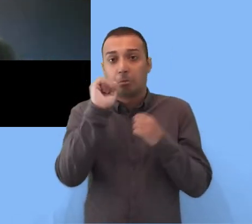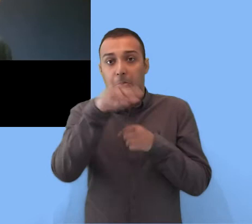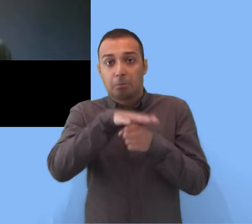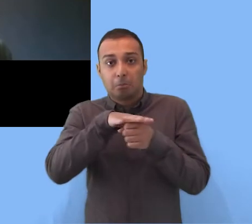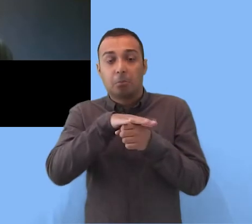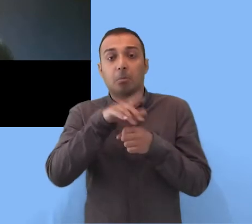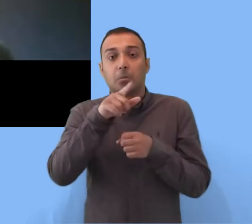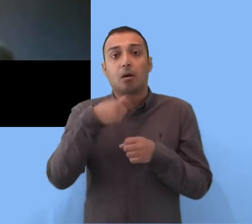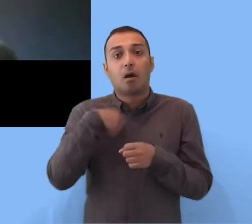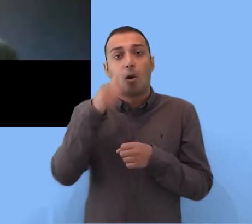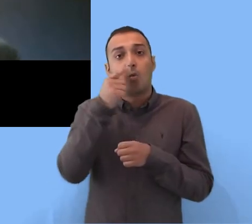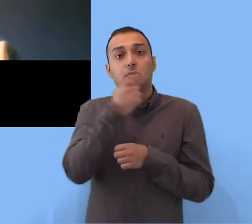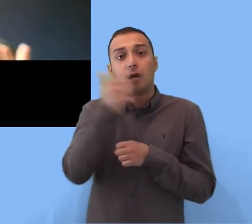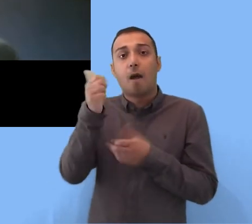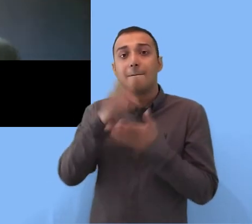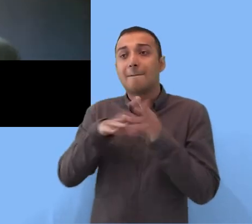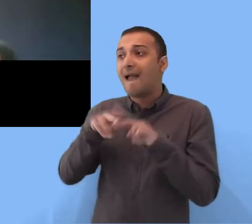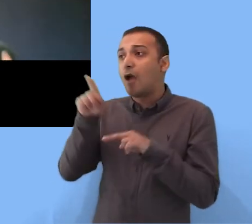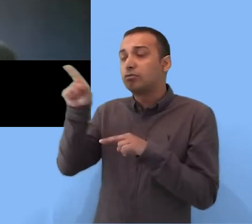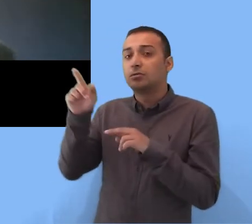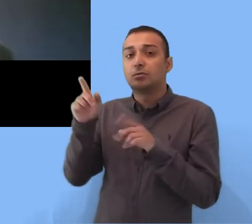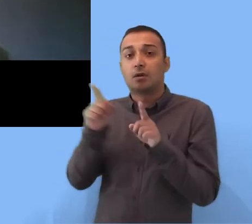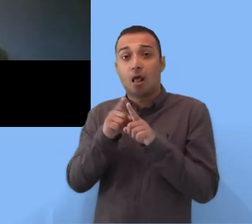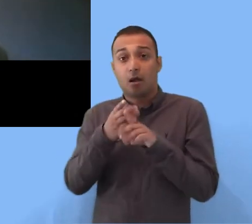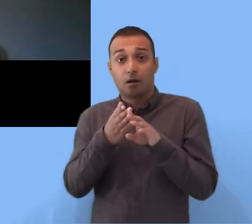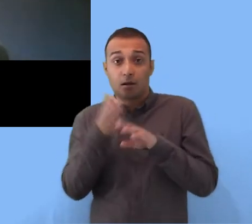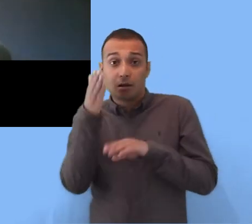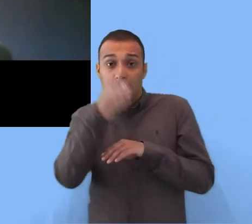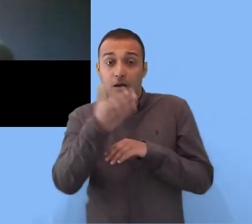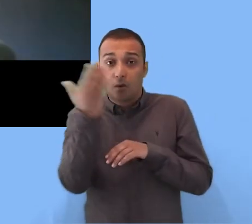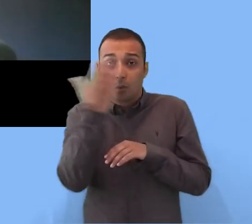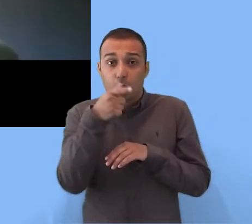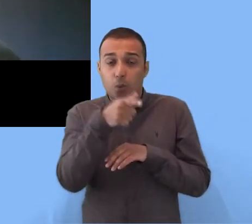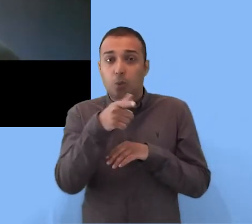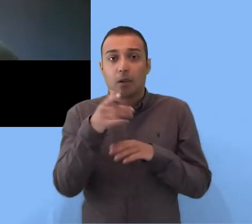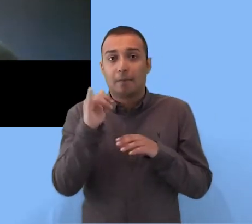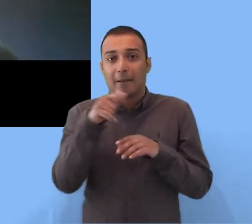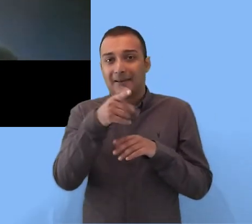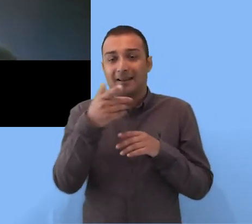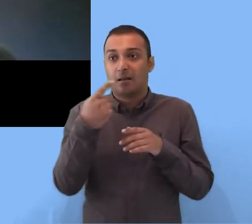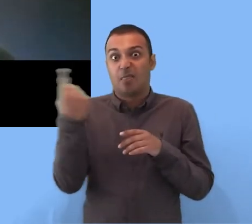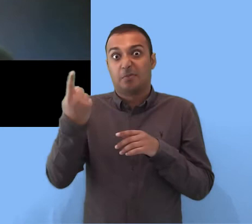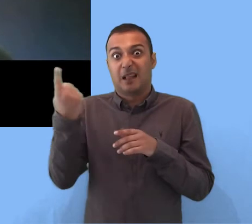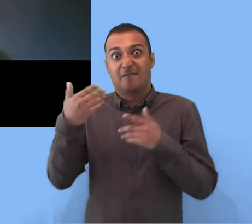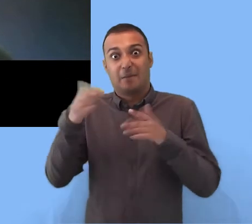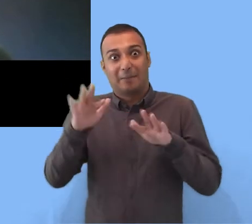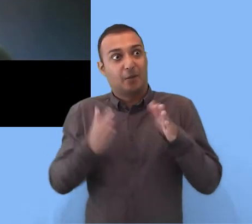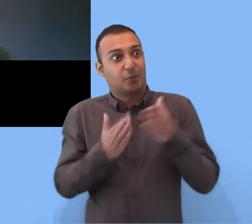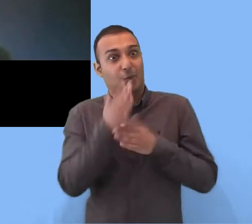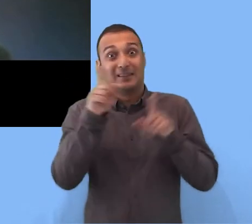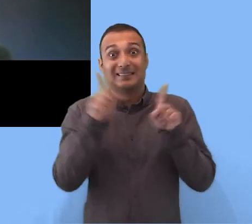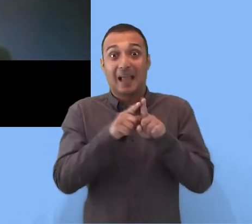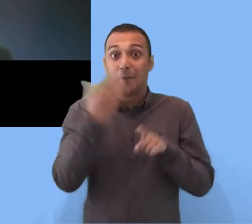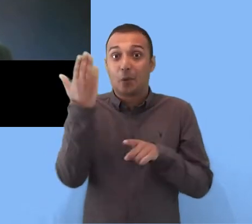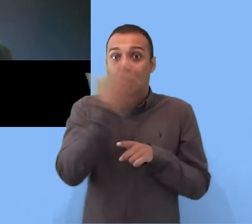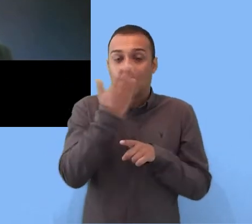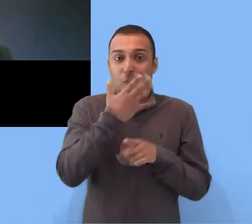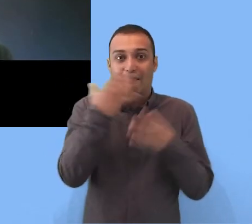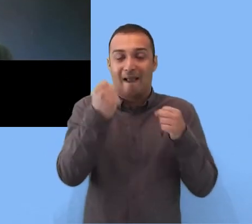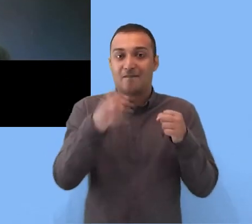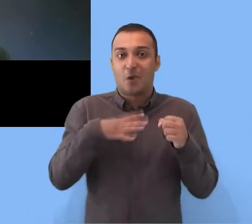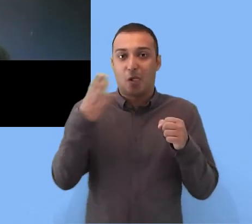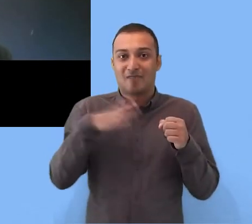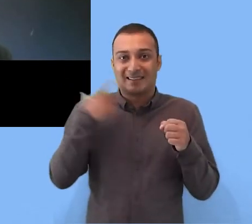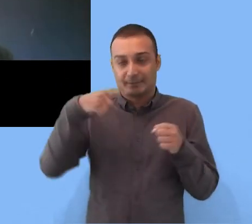particularly if they've been to the same school themselves and they've got all that negative connotations about the teacher and that sort of thing, they can find like